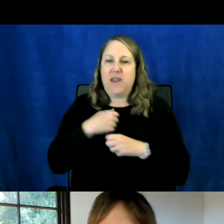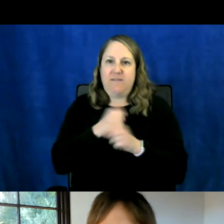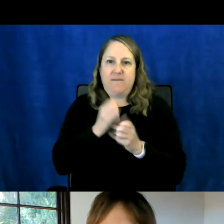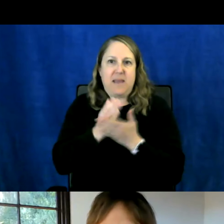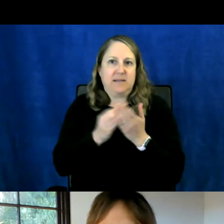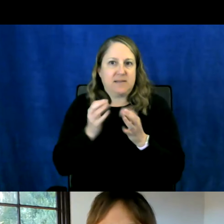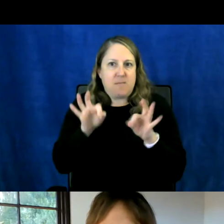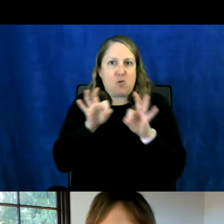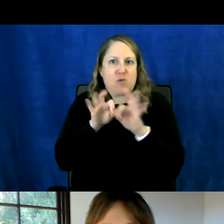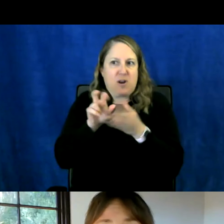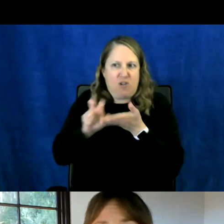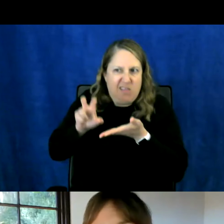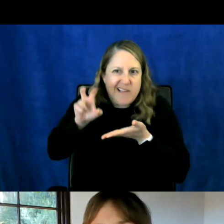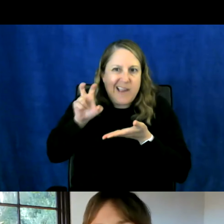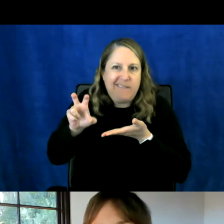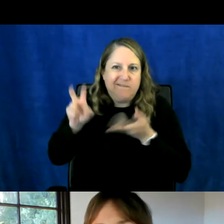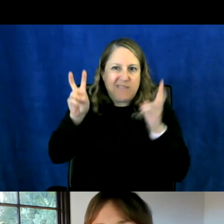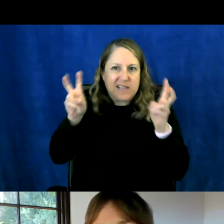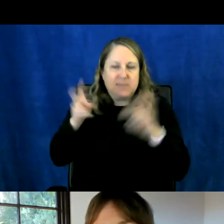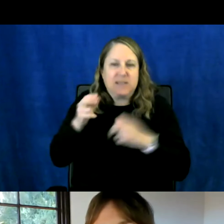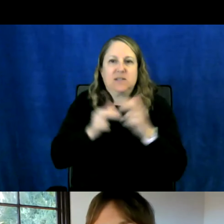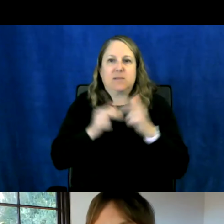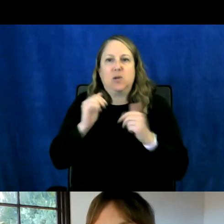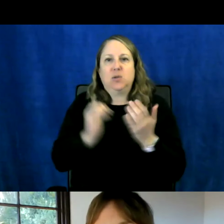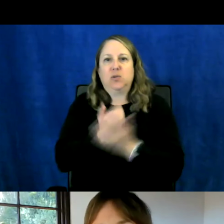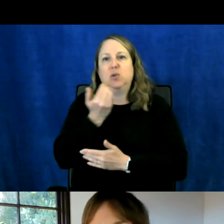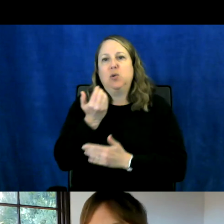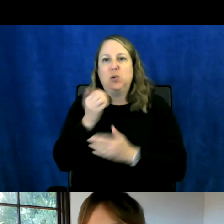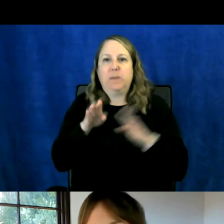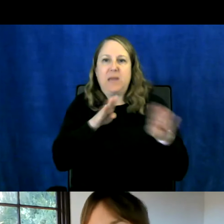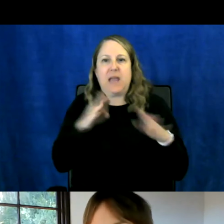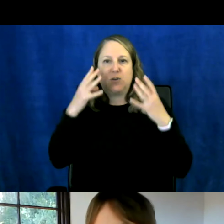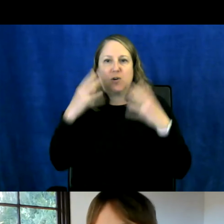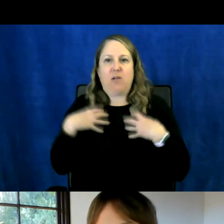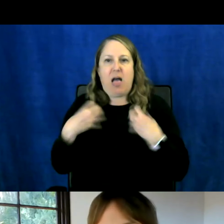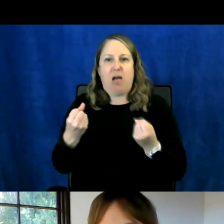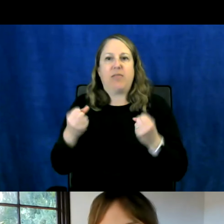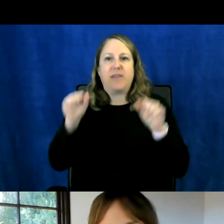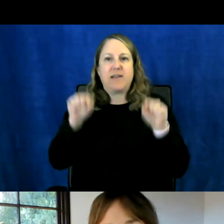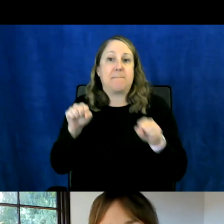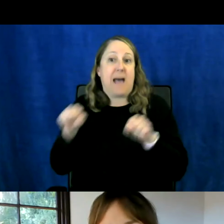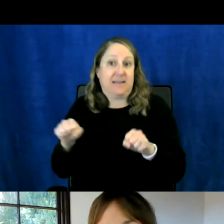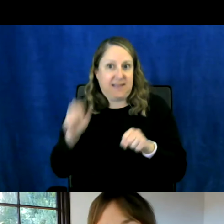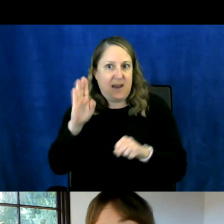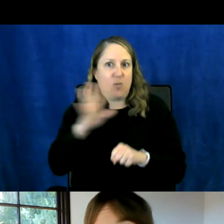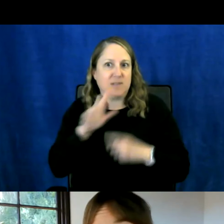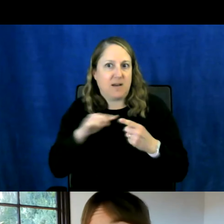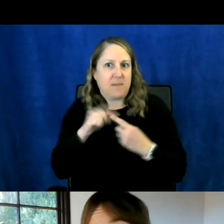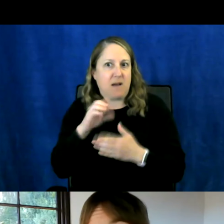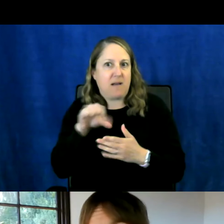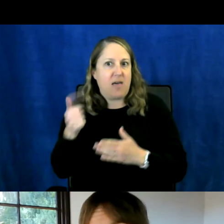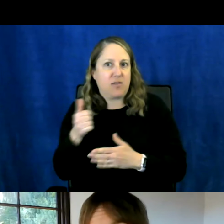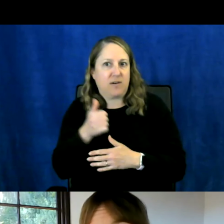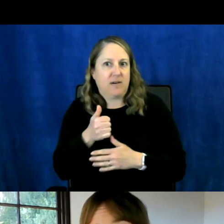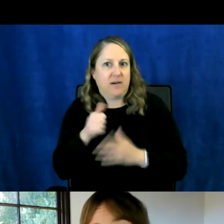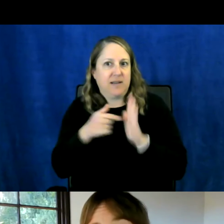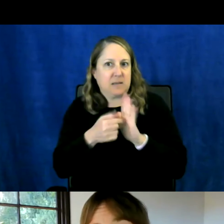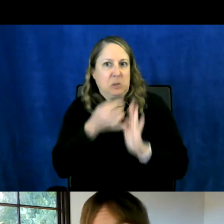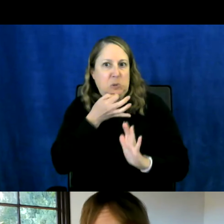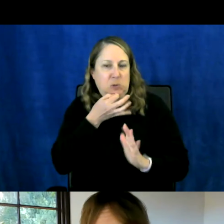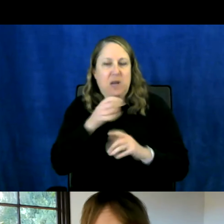couple of years to build a new behavioral health capacity. And I'll talk about a couple of those examples in a moment. And then also importantly,